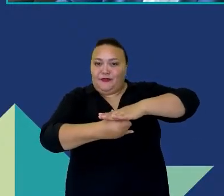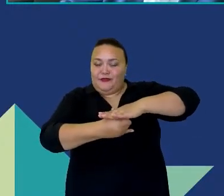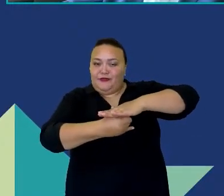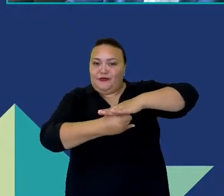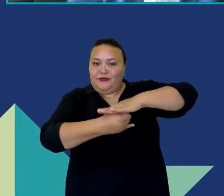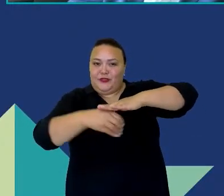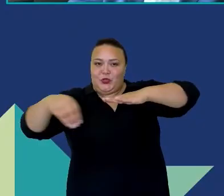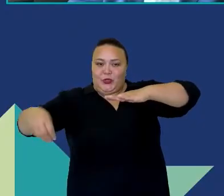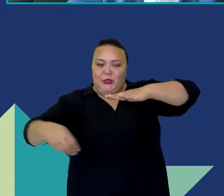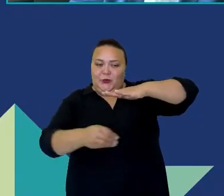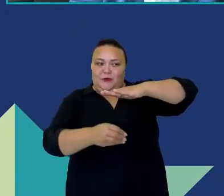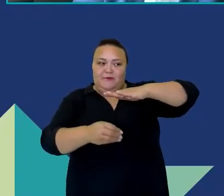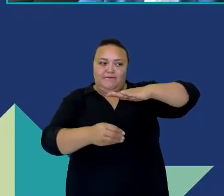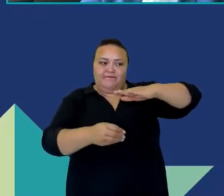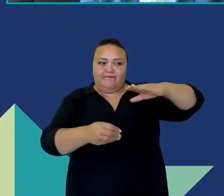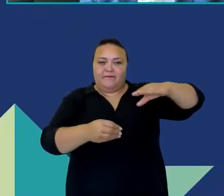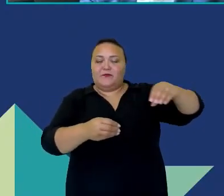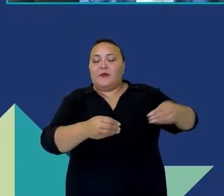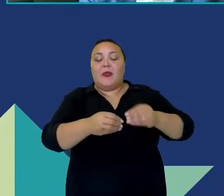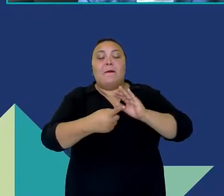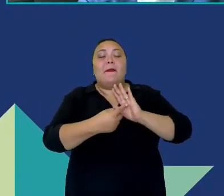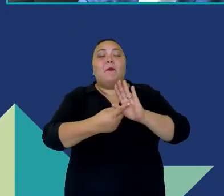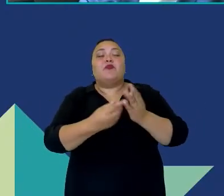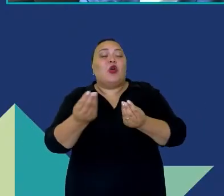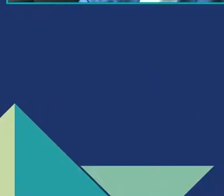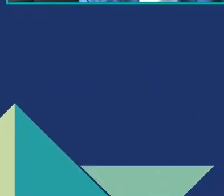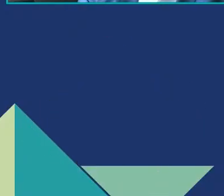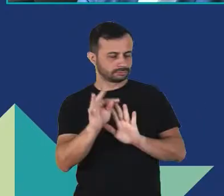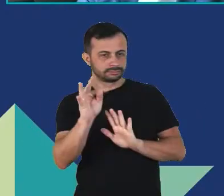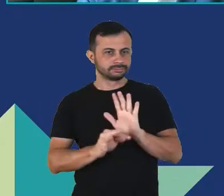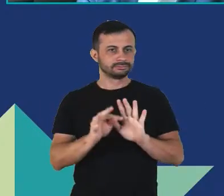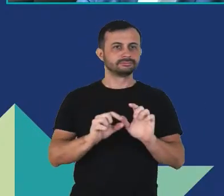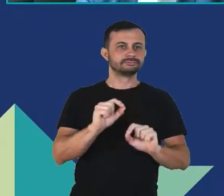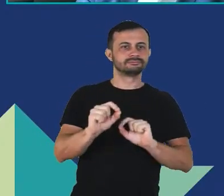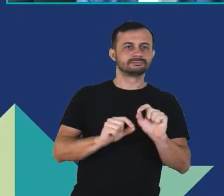actually highlight a seepage if you have an issue with the seepage.